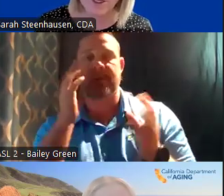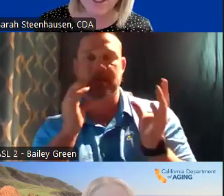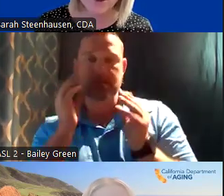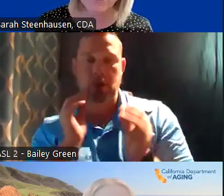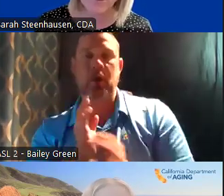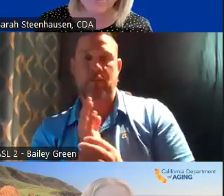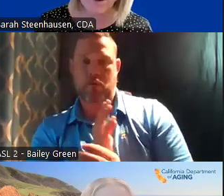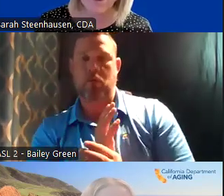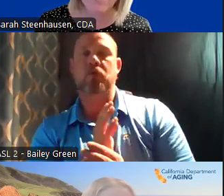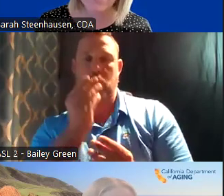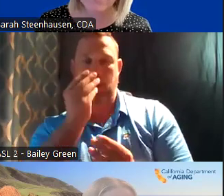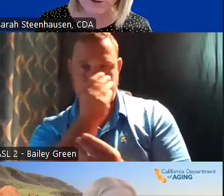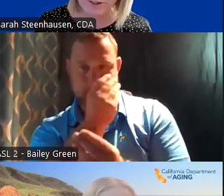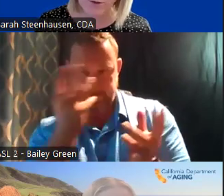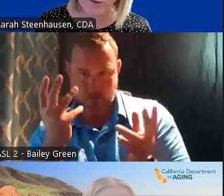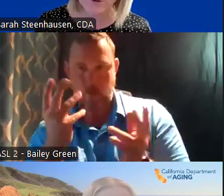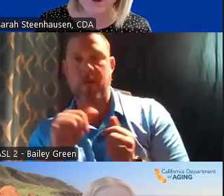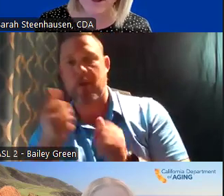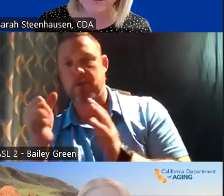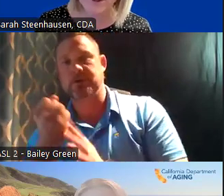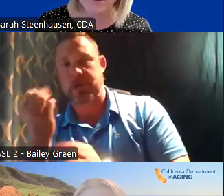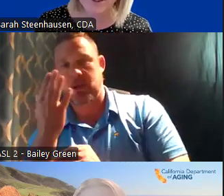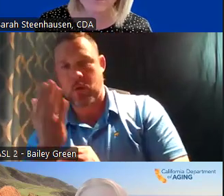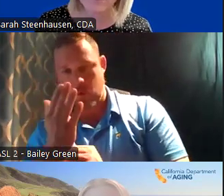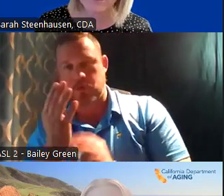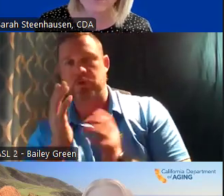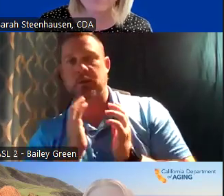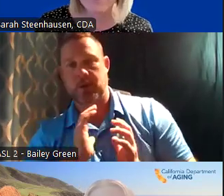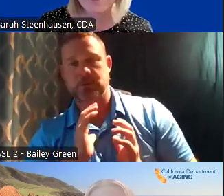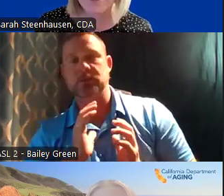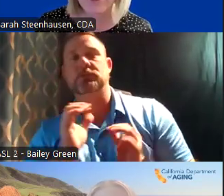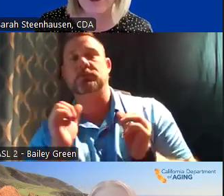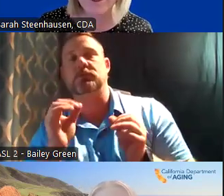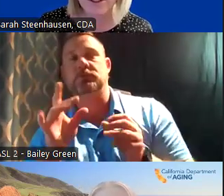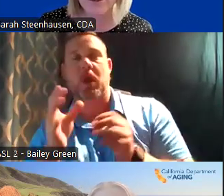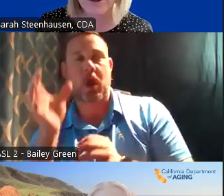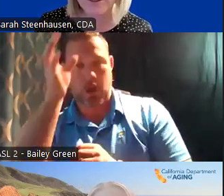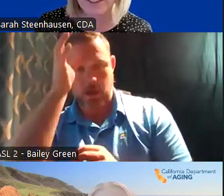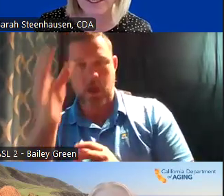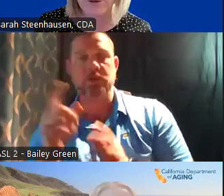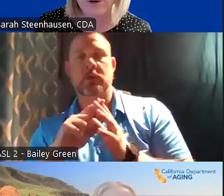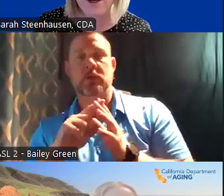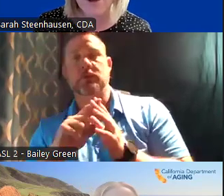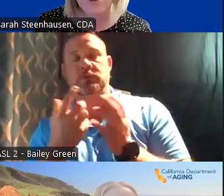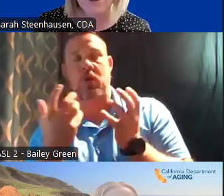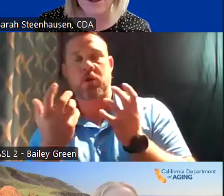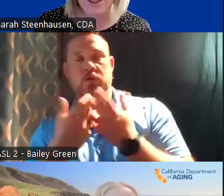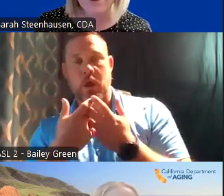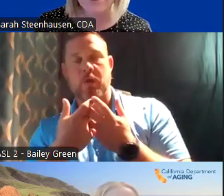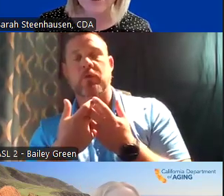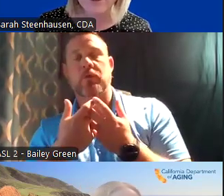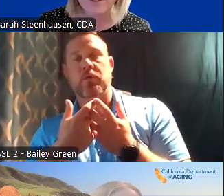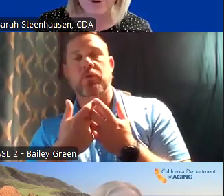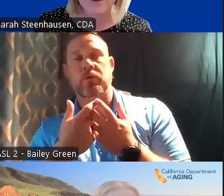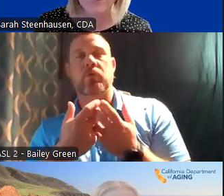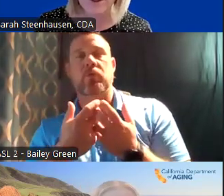Board to inform our other stakeholder advisory committees. So this is a concept that we started putting together